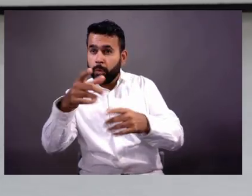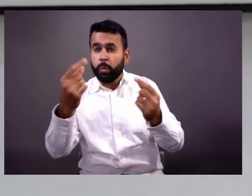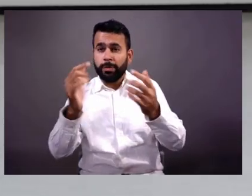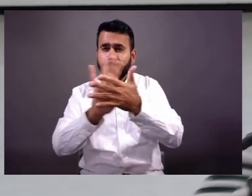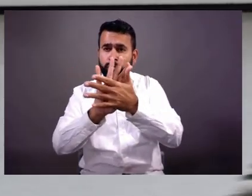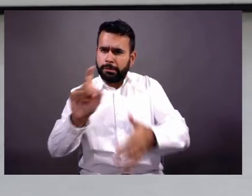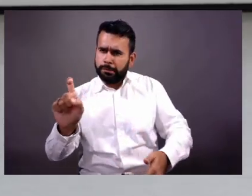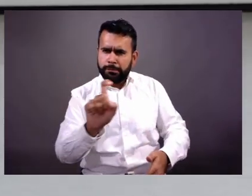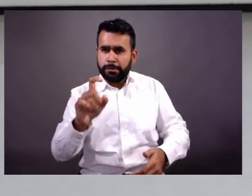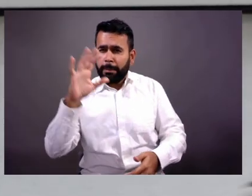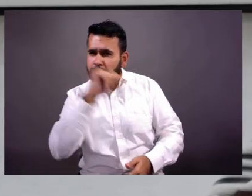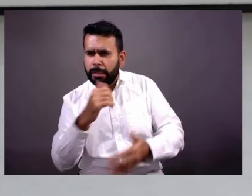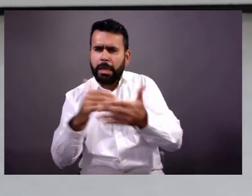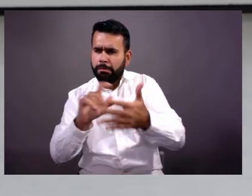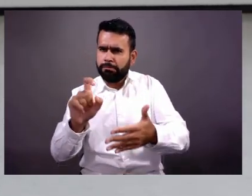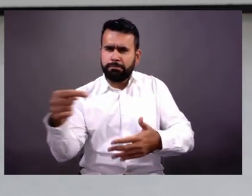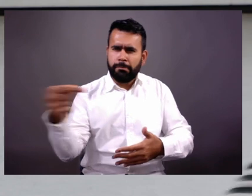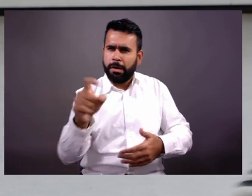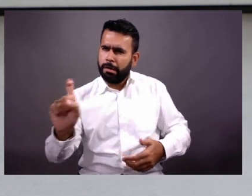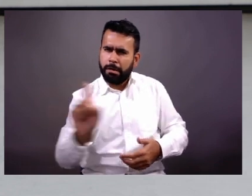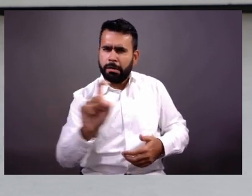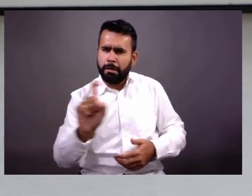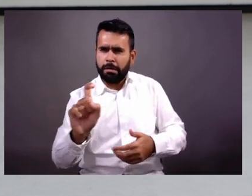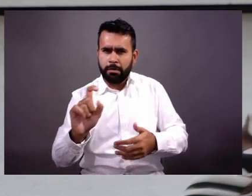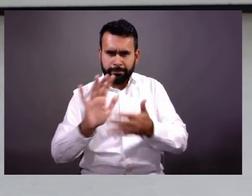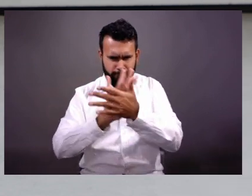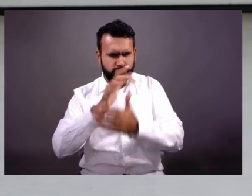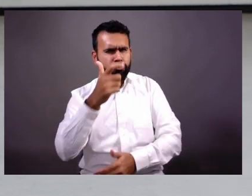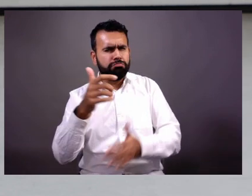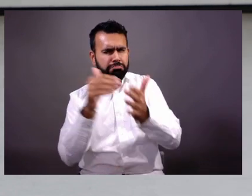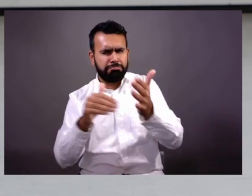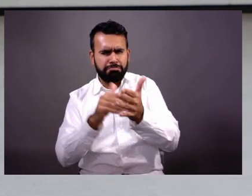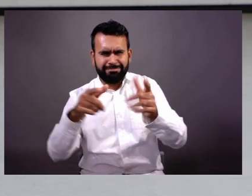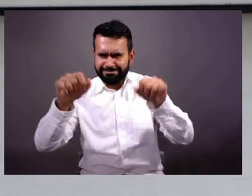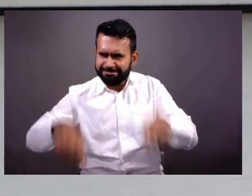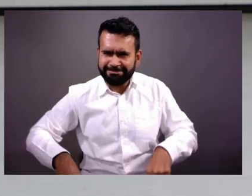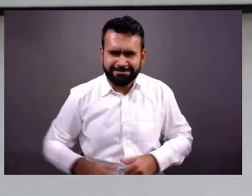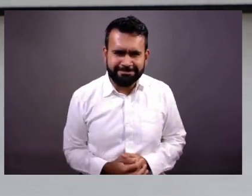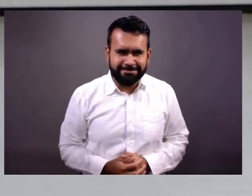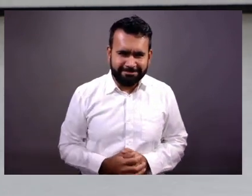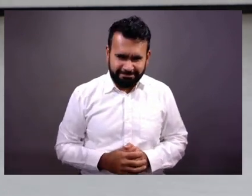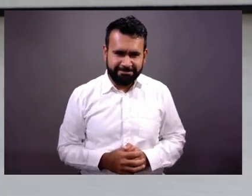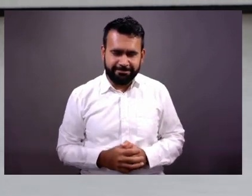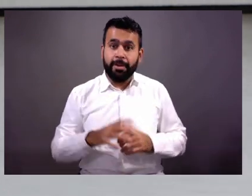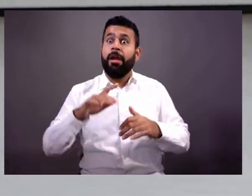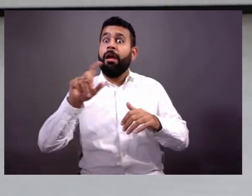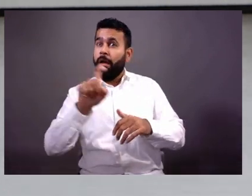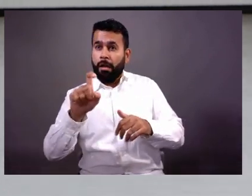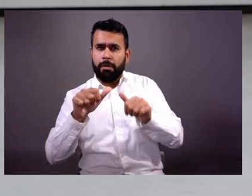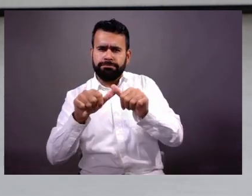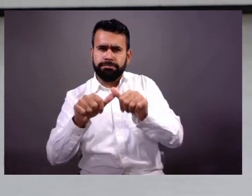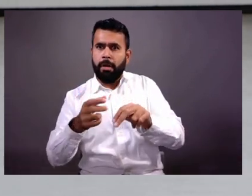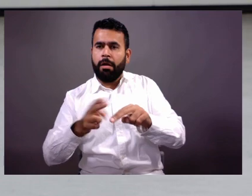tip: pause the video and practice the toe slides by themselves. After 8 counts, pivot and do